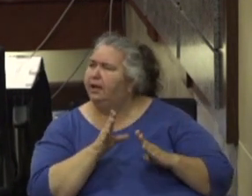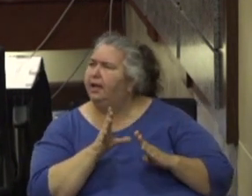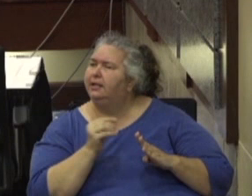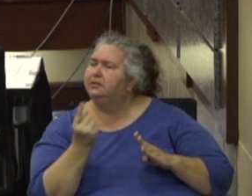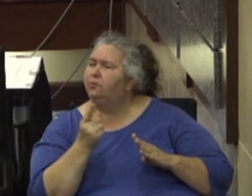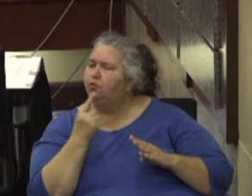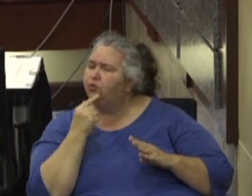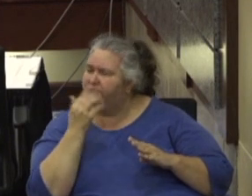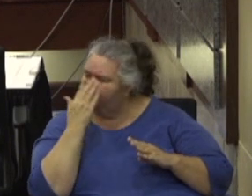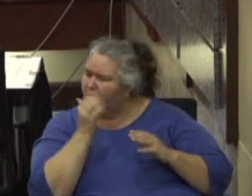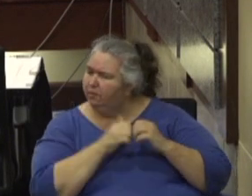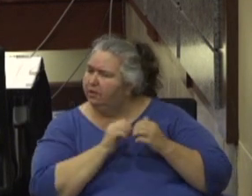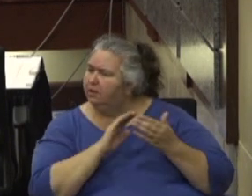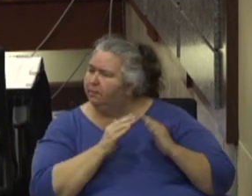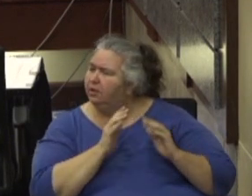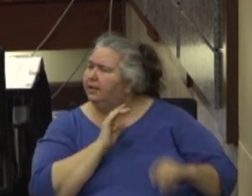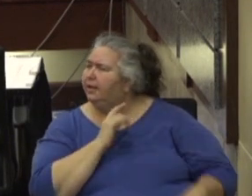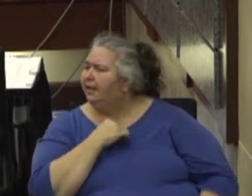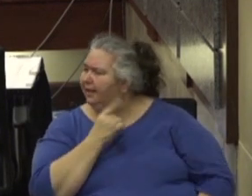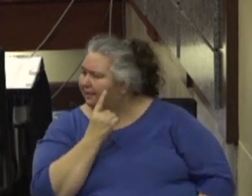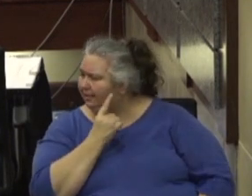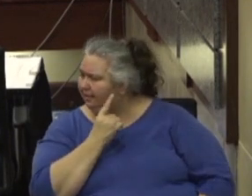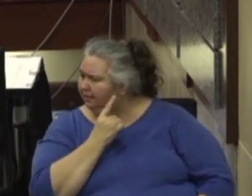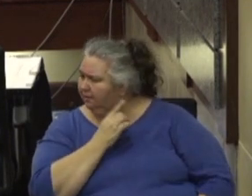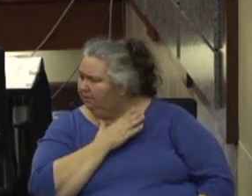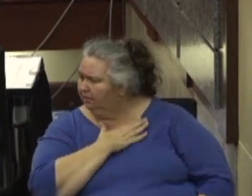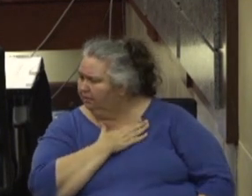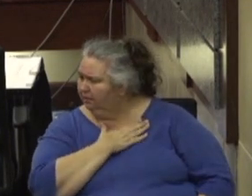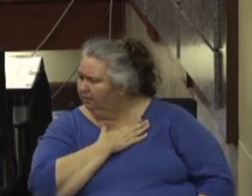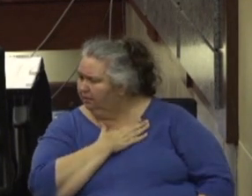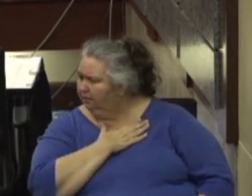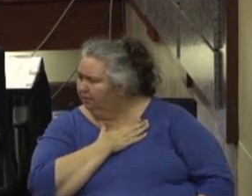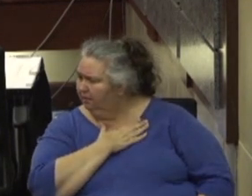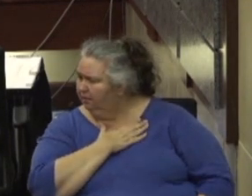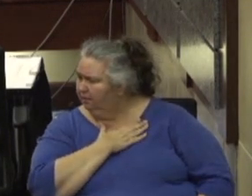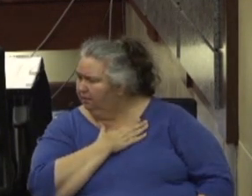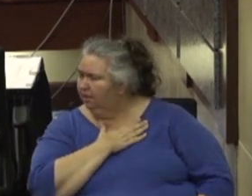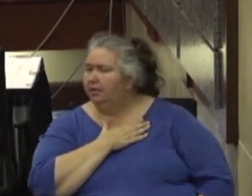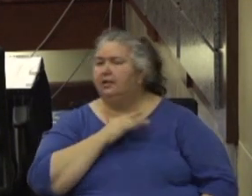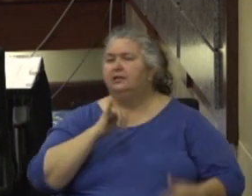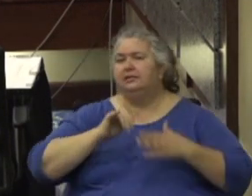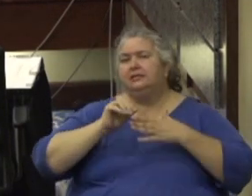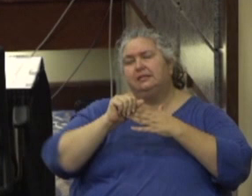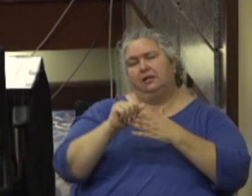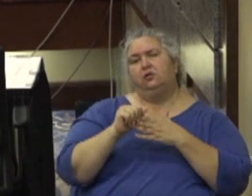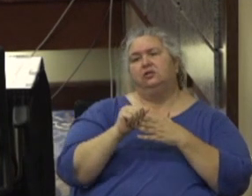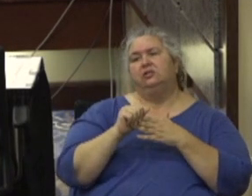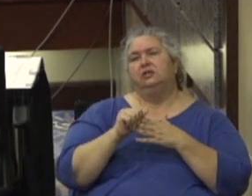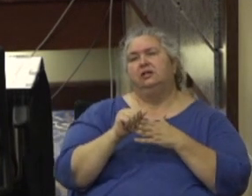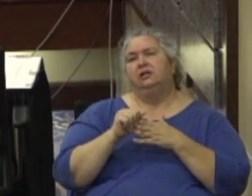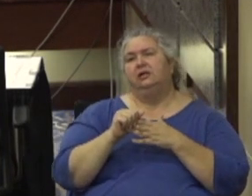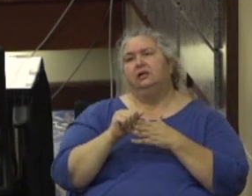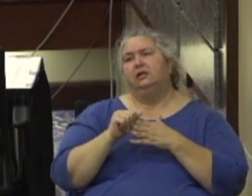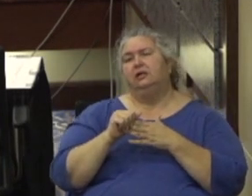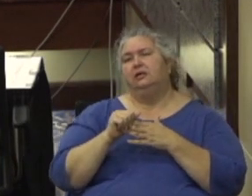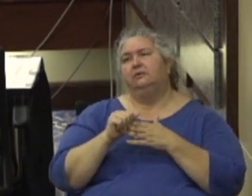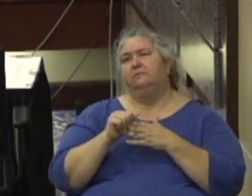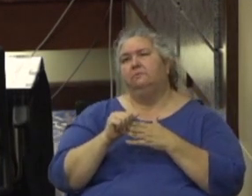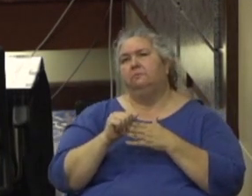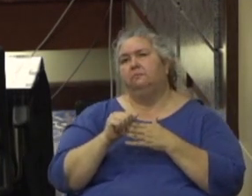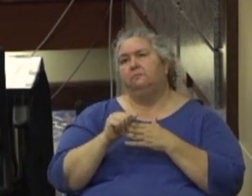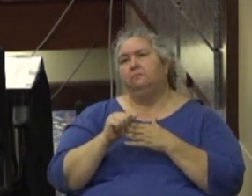I also want to say that I think across the board, we're lucky to have this level of leadership in the chamber. I'm not sure we've ever had